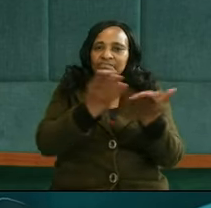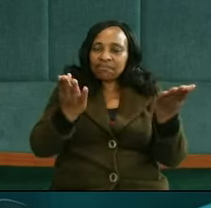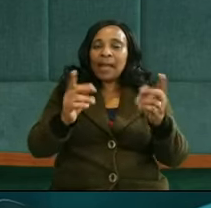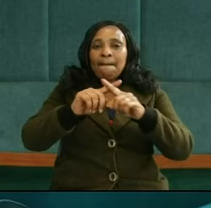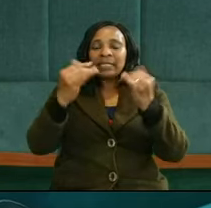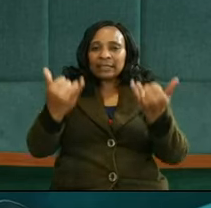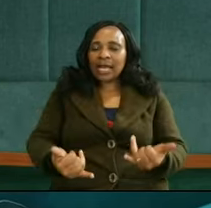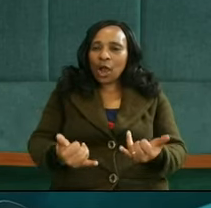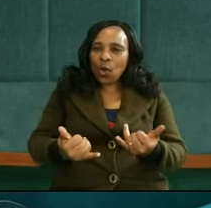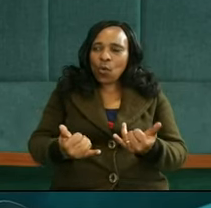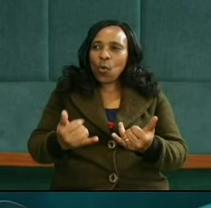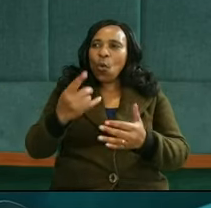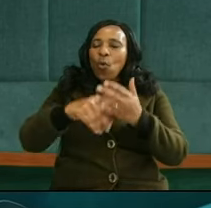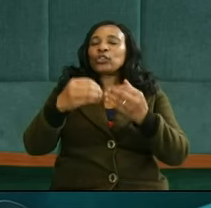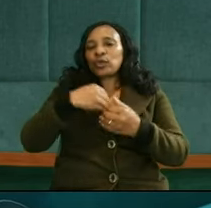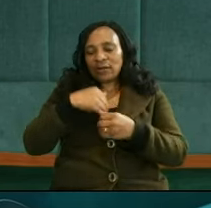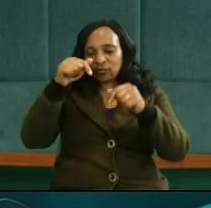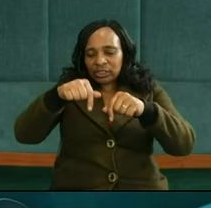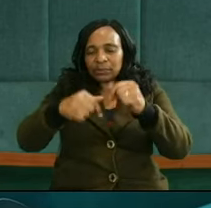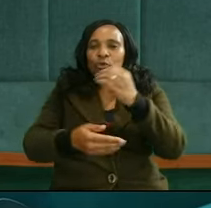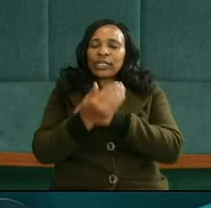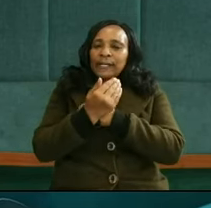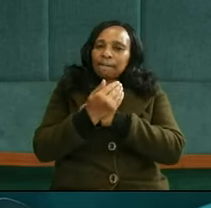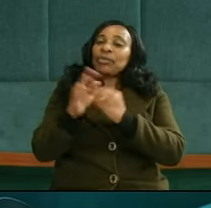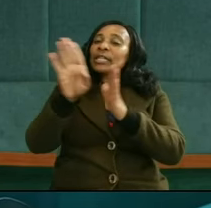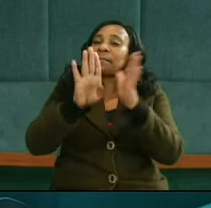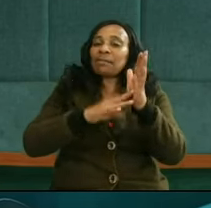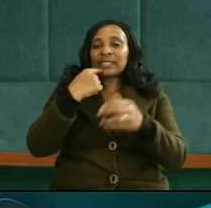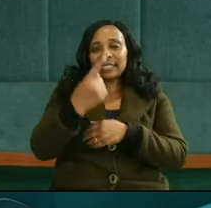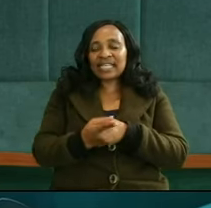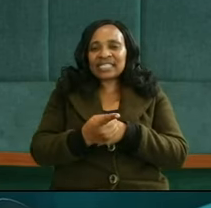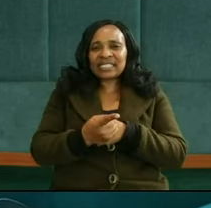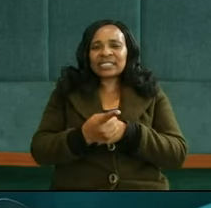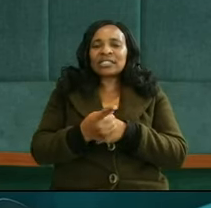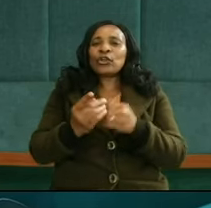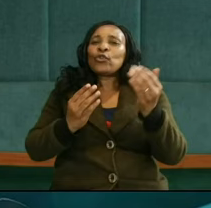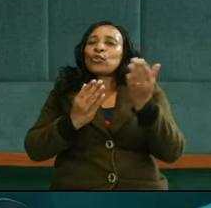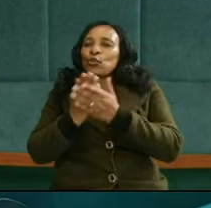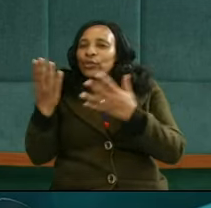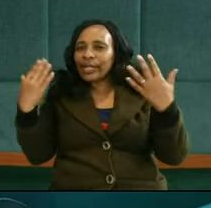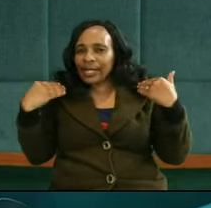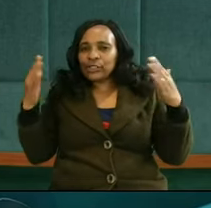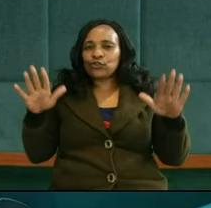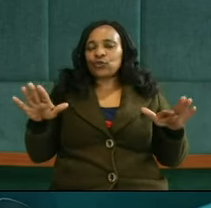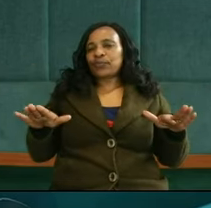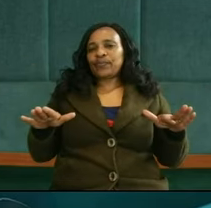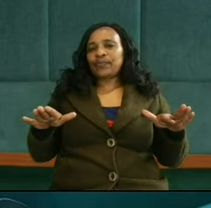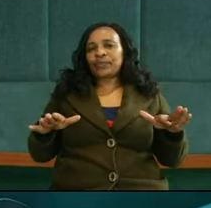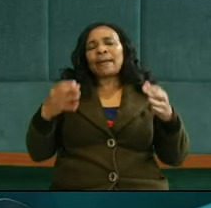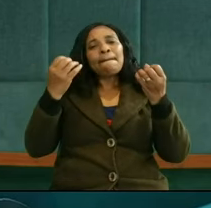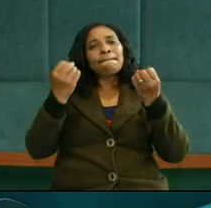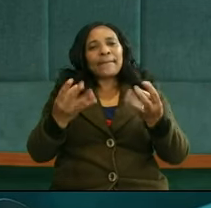our consideration this morning, the Bible says that it was through an angel. There are